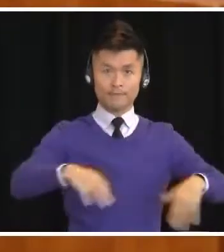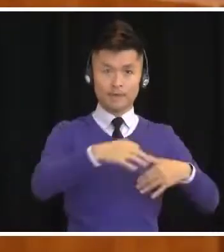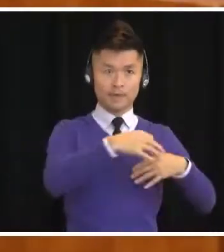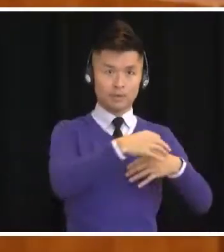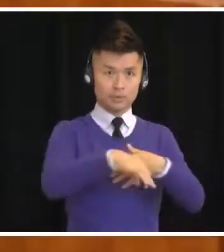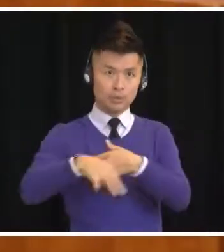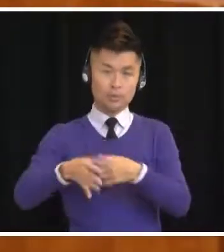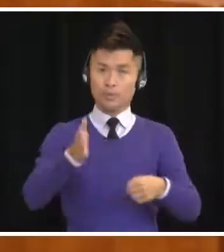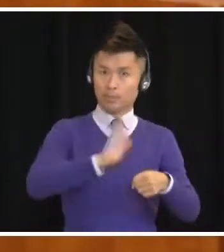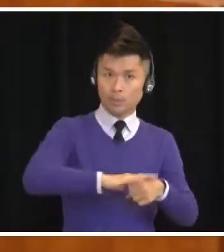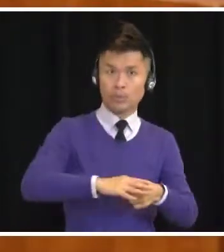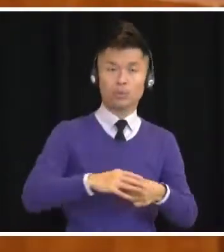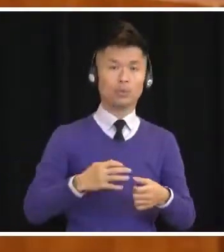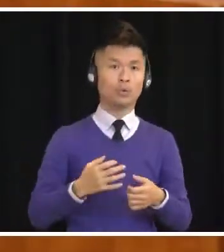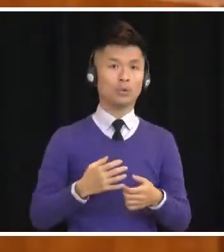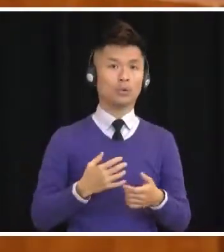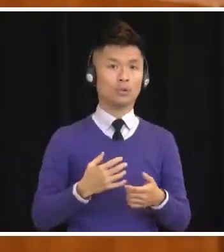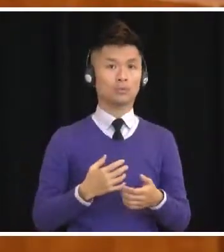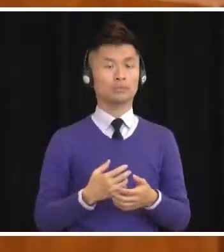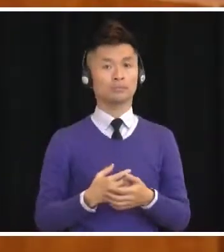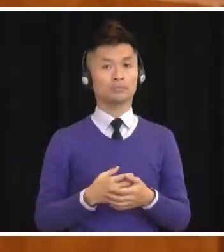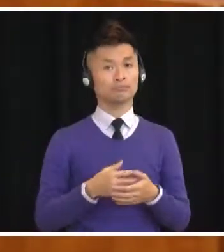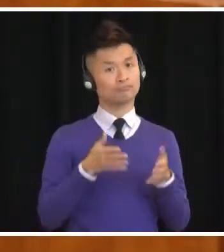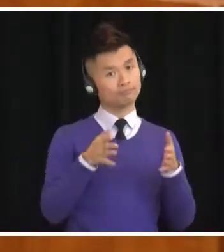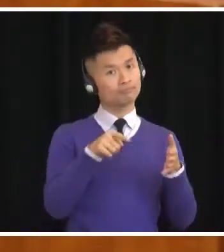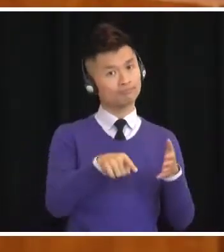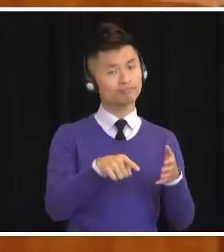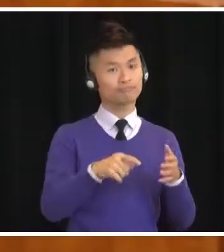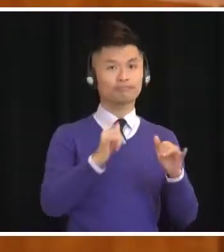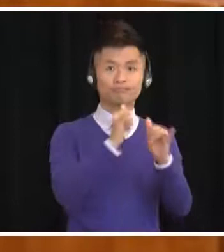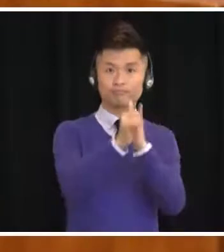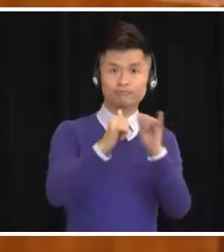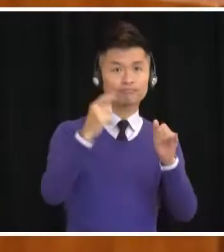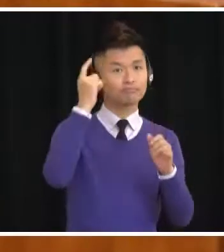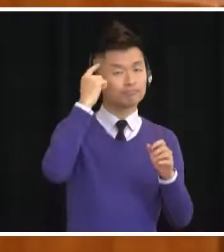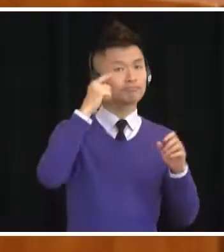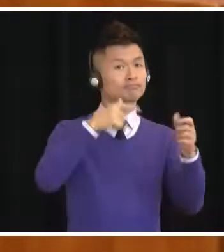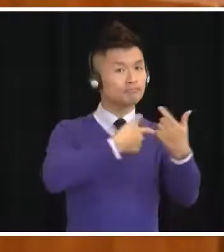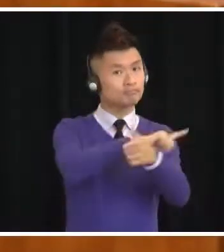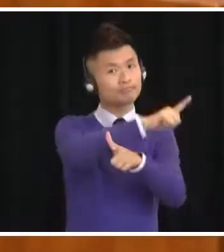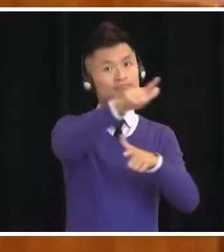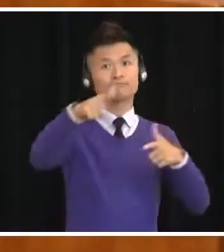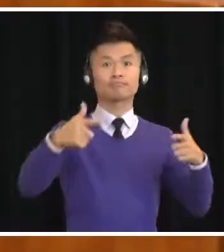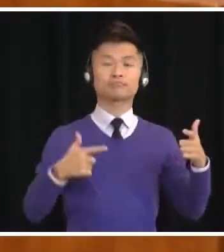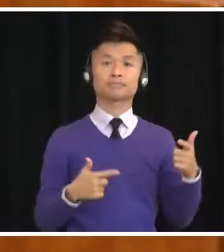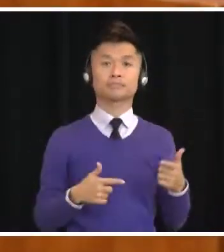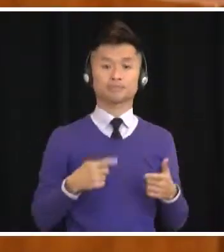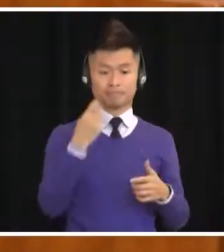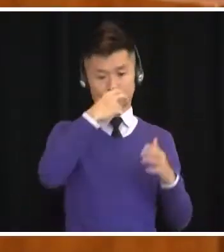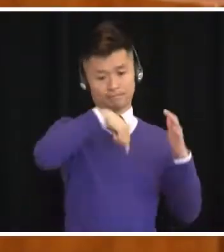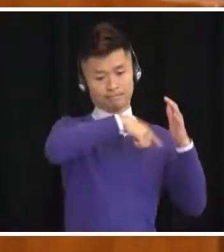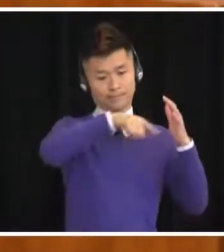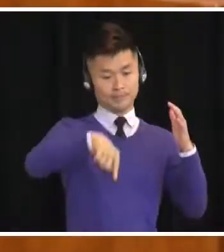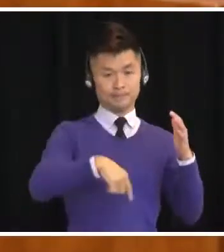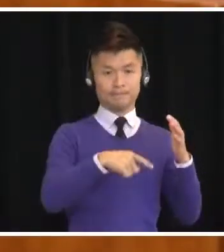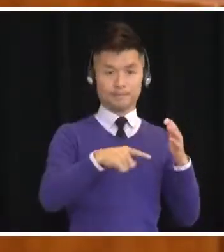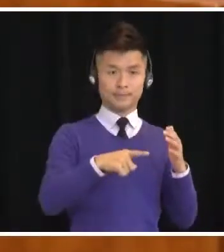We would like to strengthen our function in the existing design of our